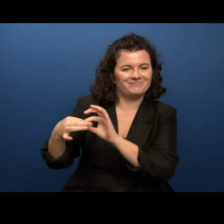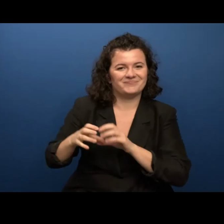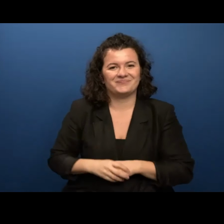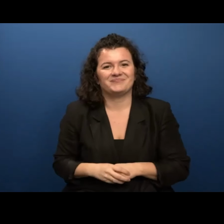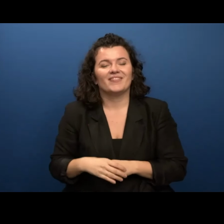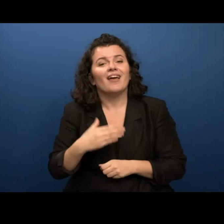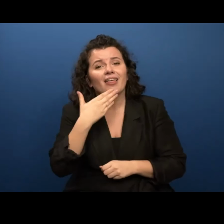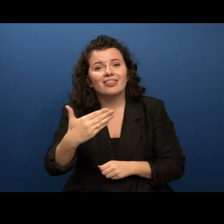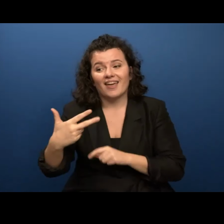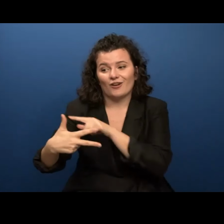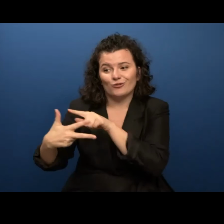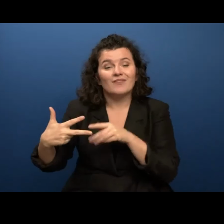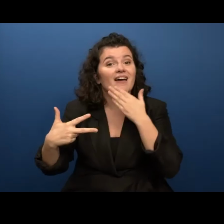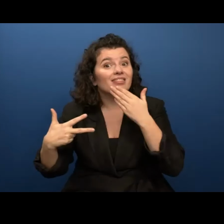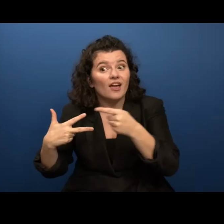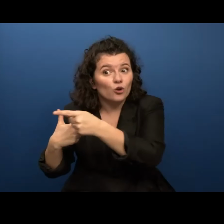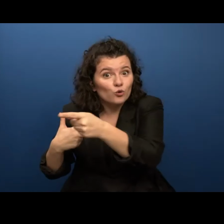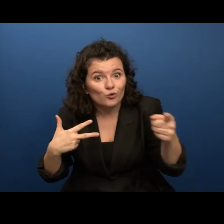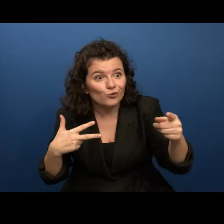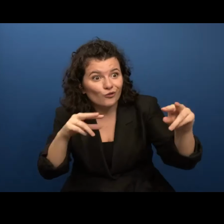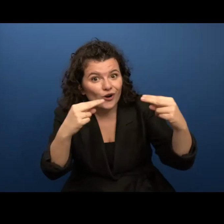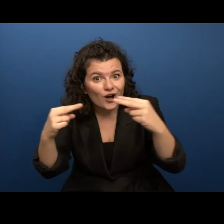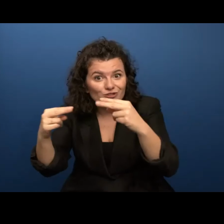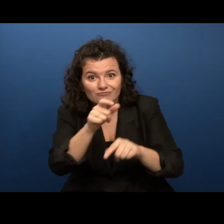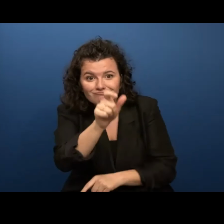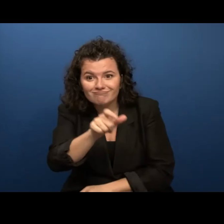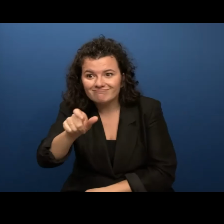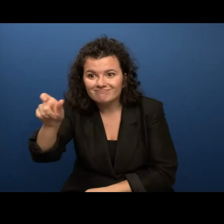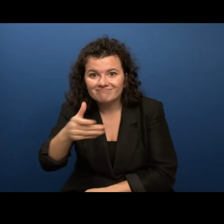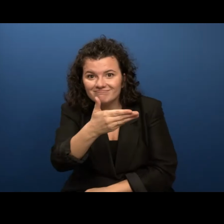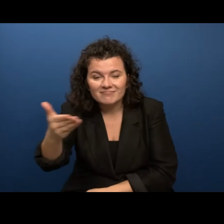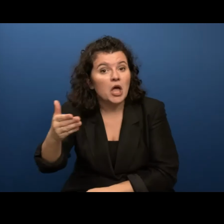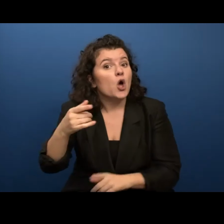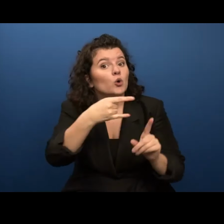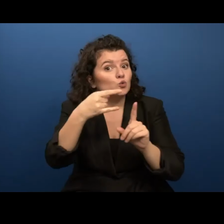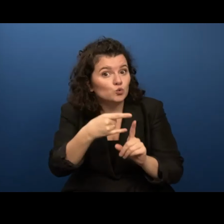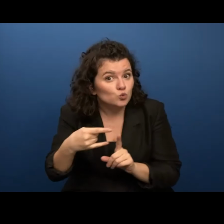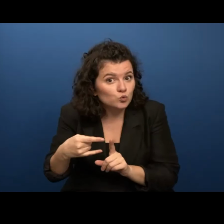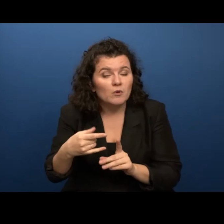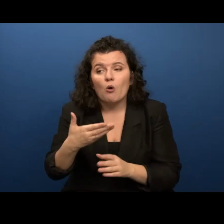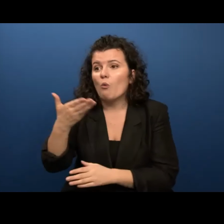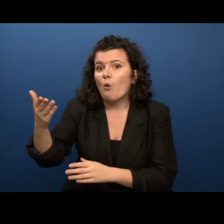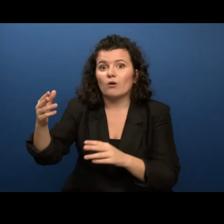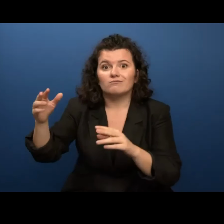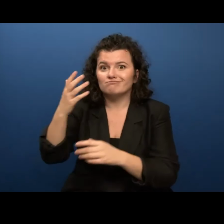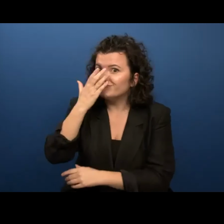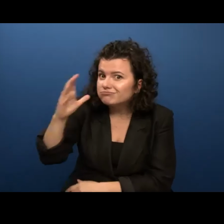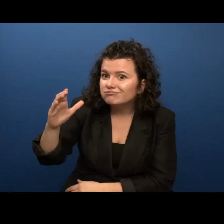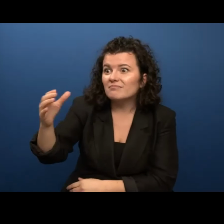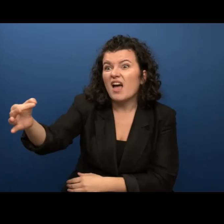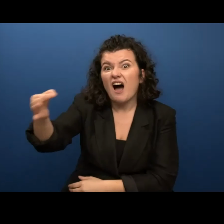you to all viewers for joining us, everyone for joining on Zoom, and people who have asked questions as well.